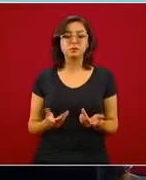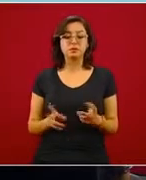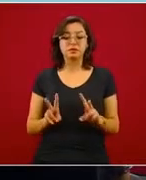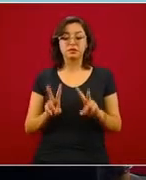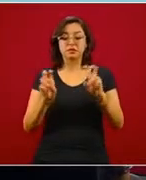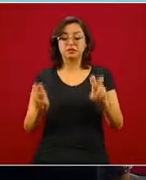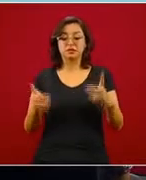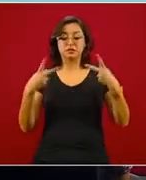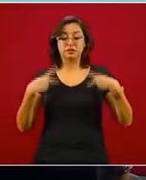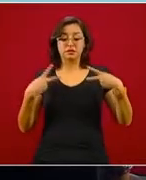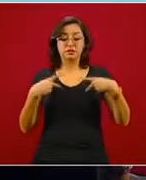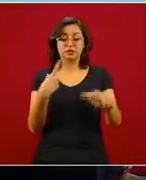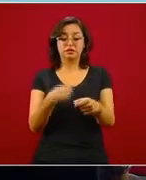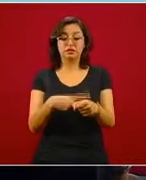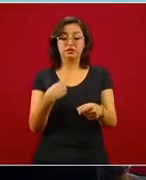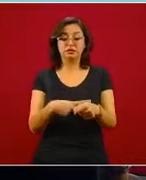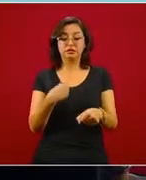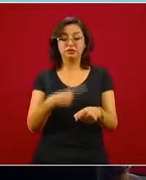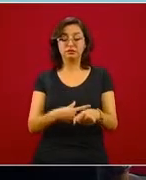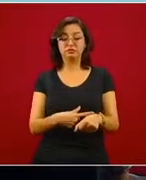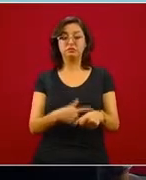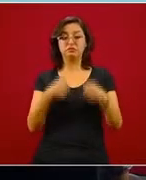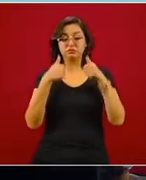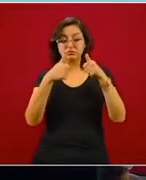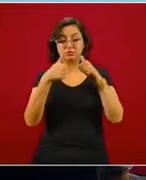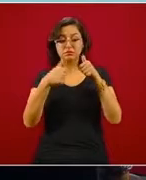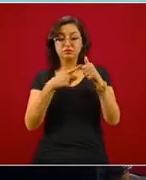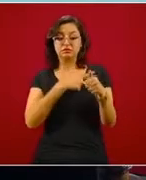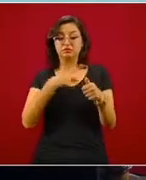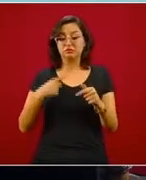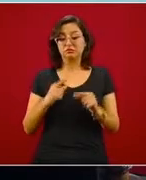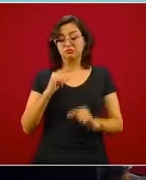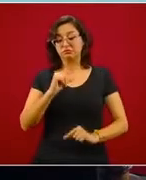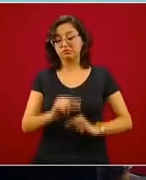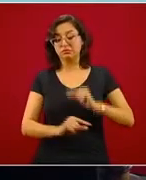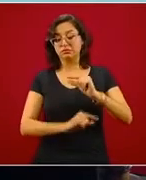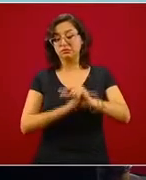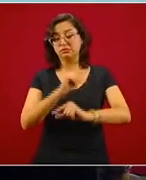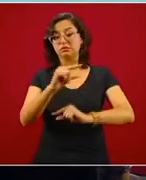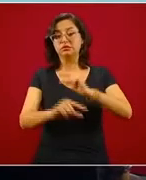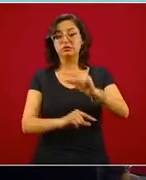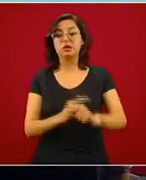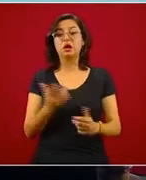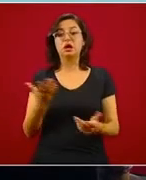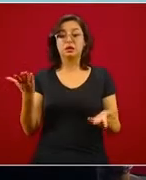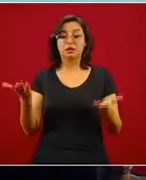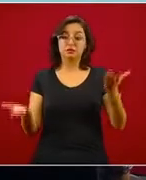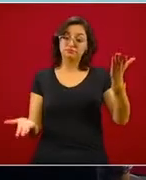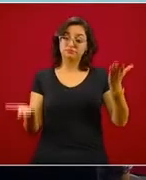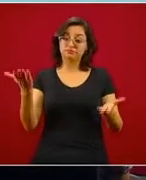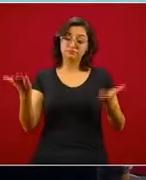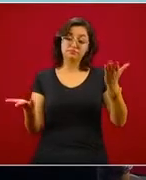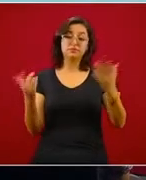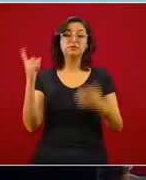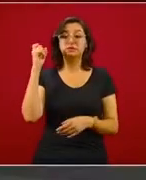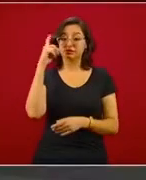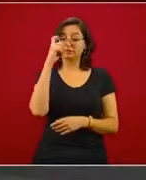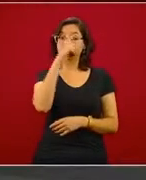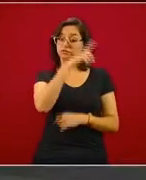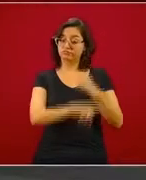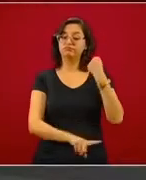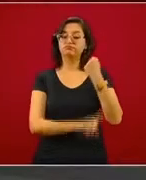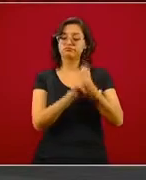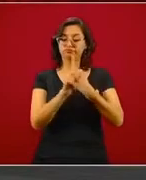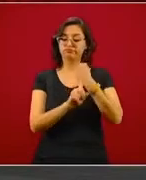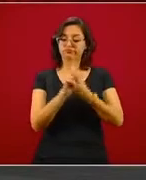We also have to postpone the health attention that we're normally giving